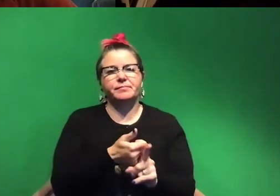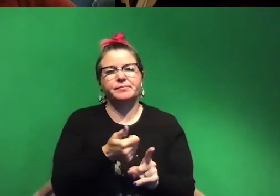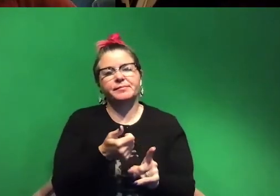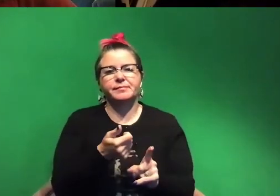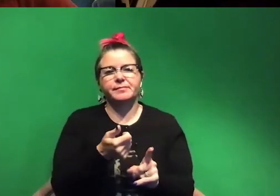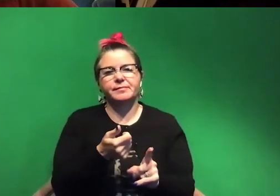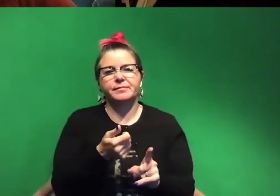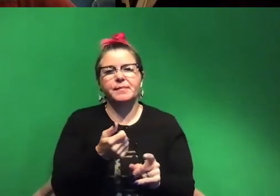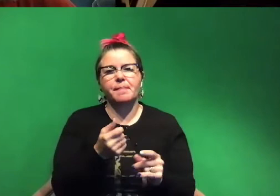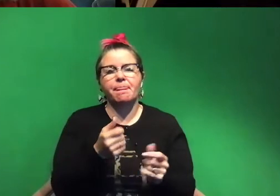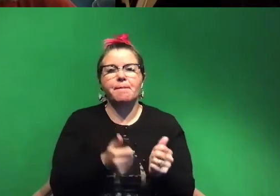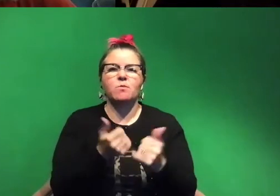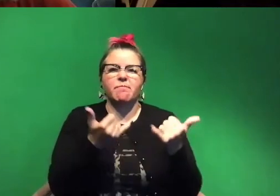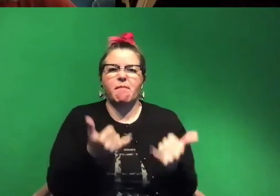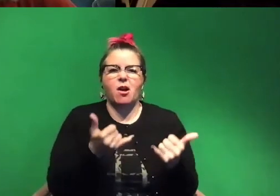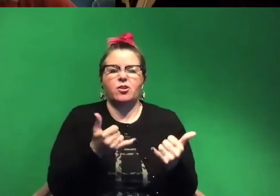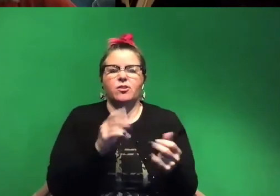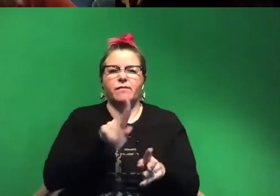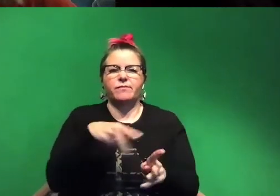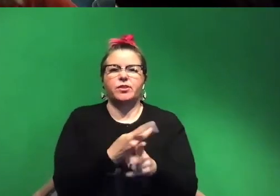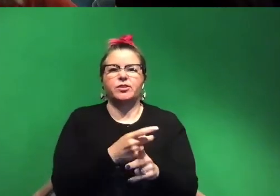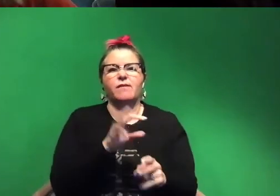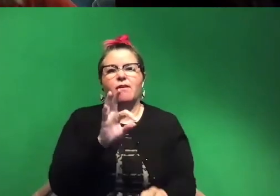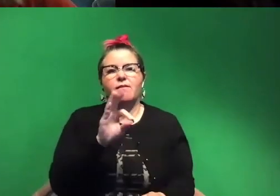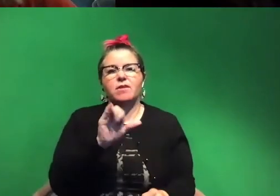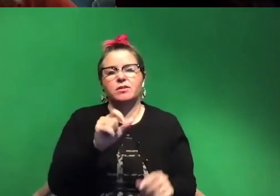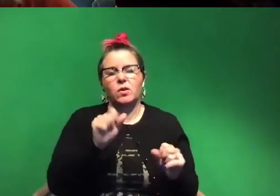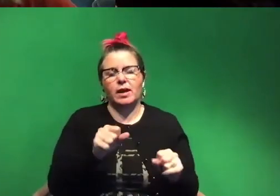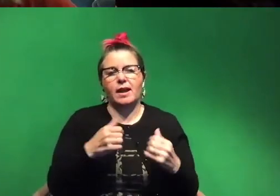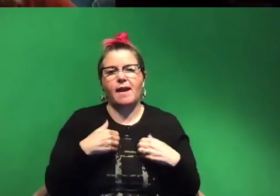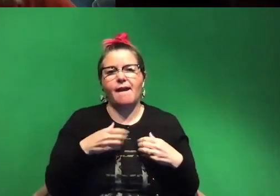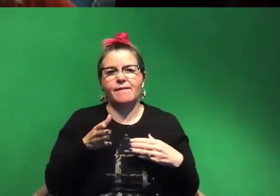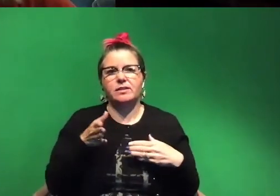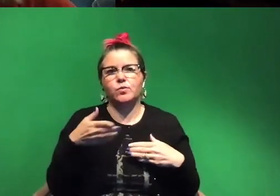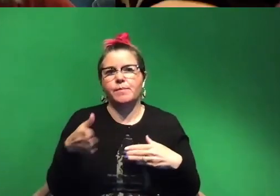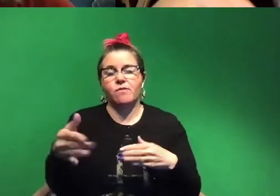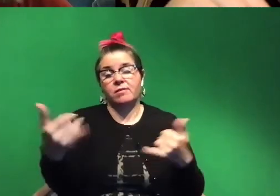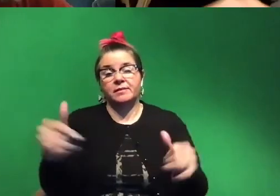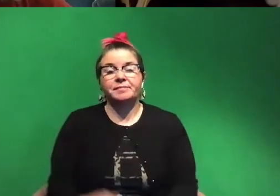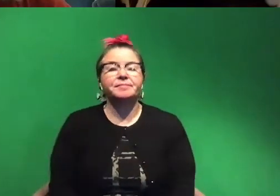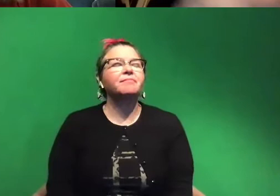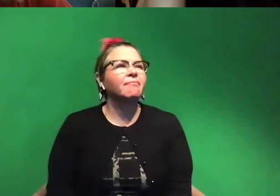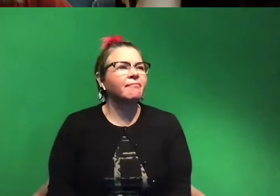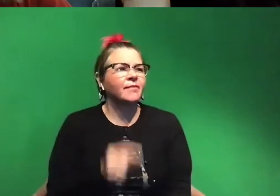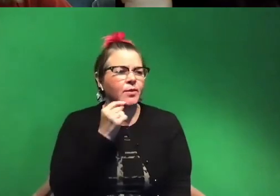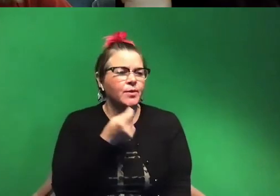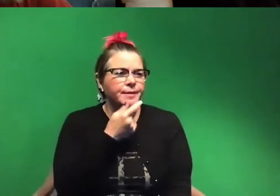most modern version of a fossil that we can really have swimming around still. Cool. About how long do